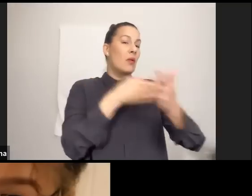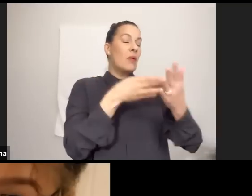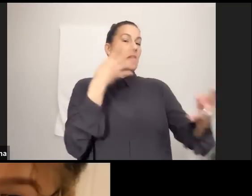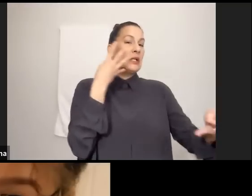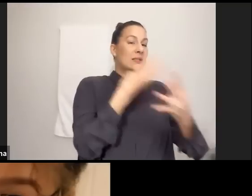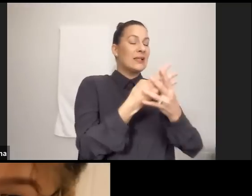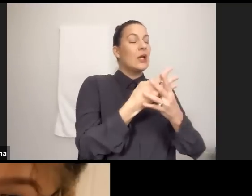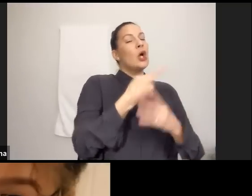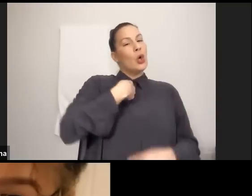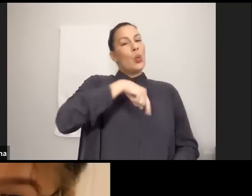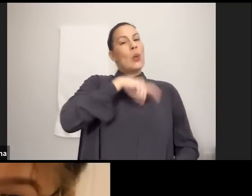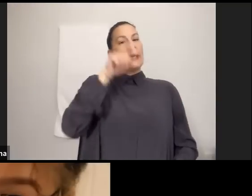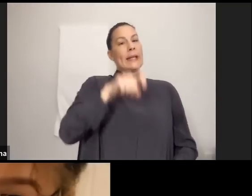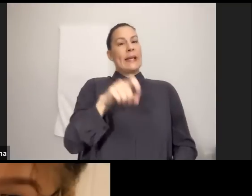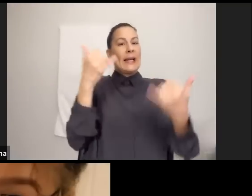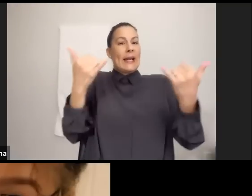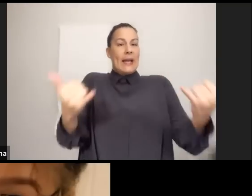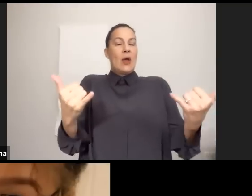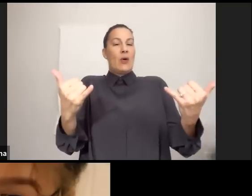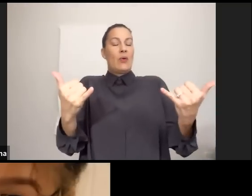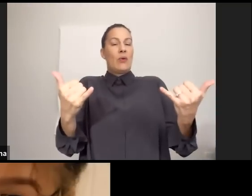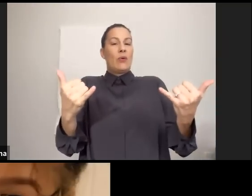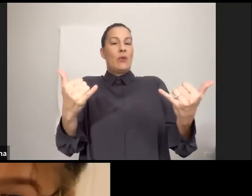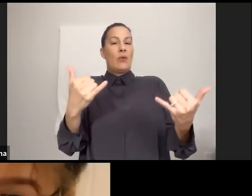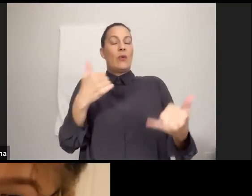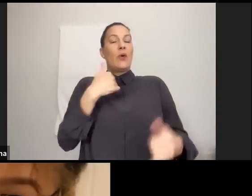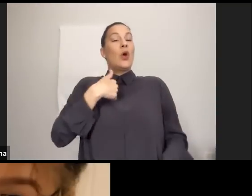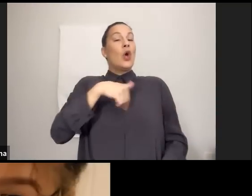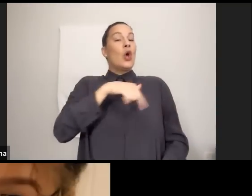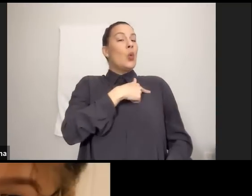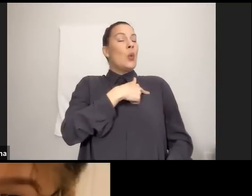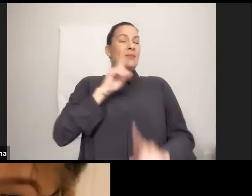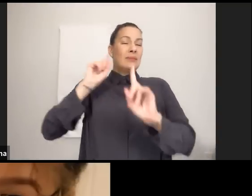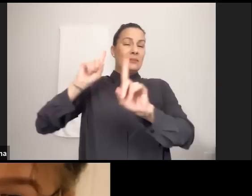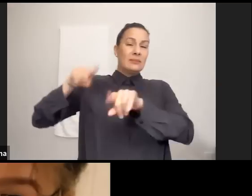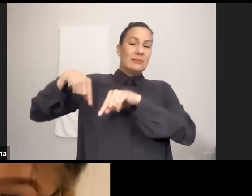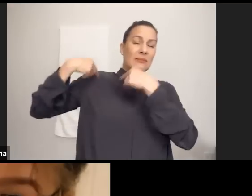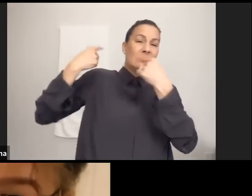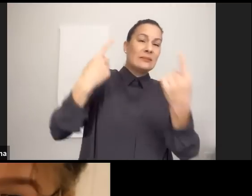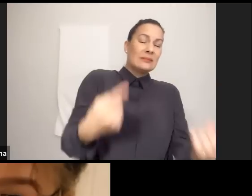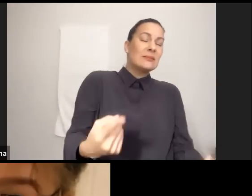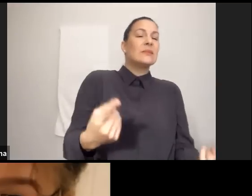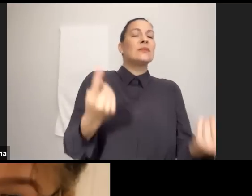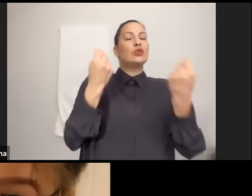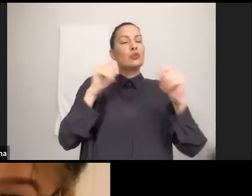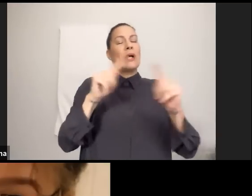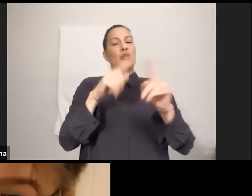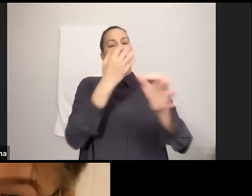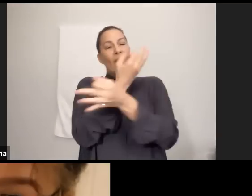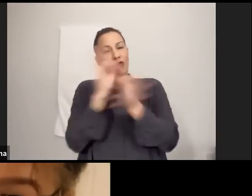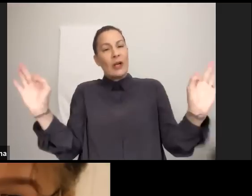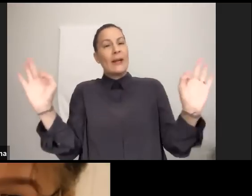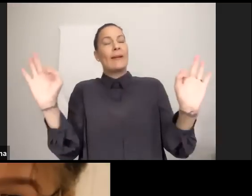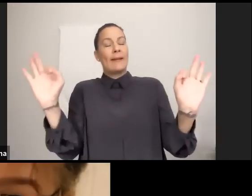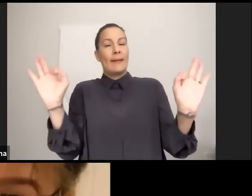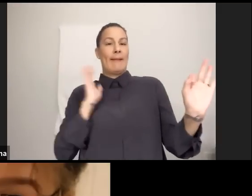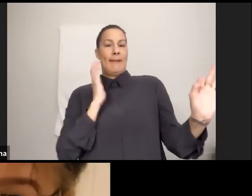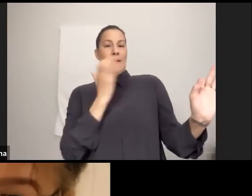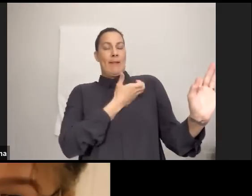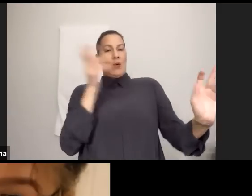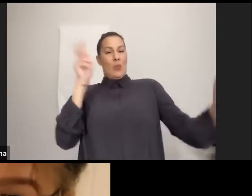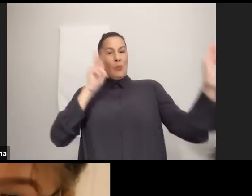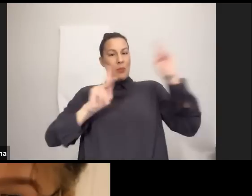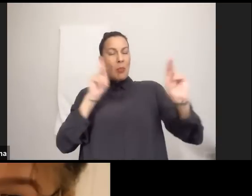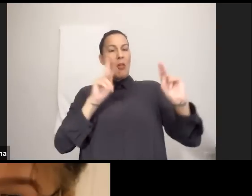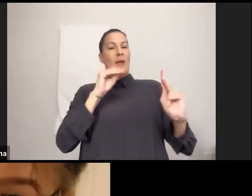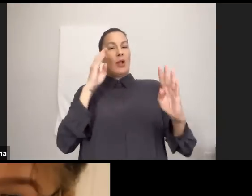Sex workers have been at the forefront of liberation struggles, and these words that Alicia wrote are an articulation of a community